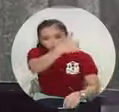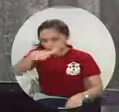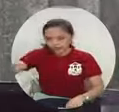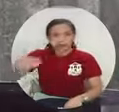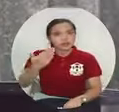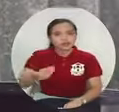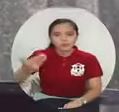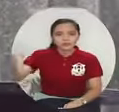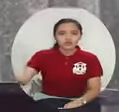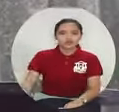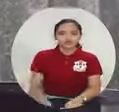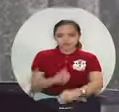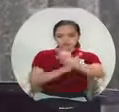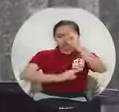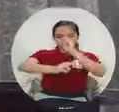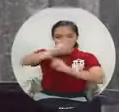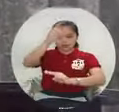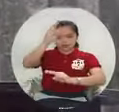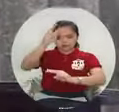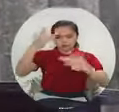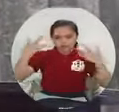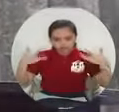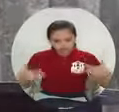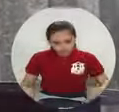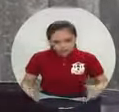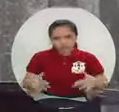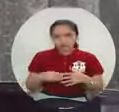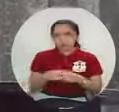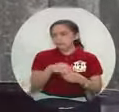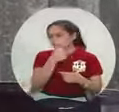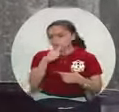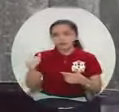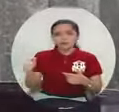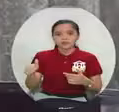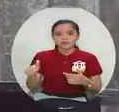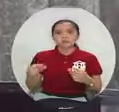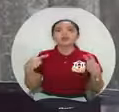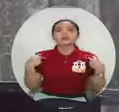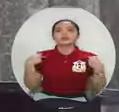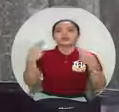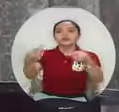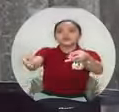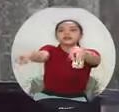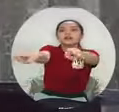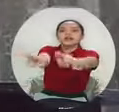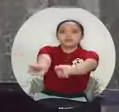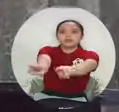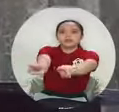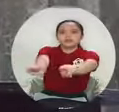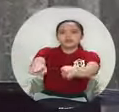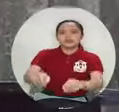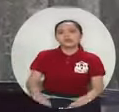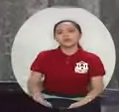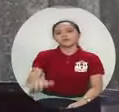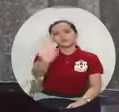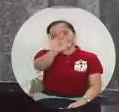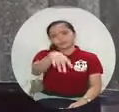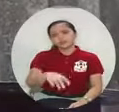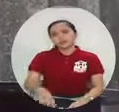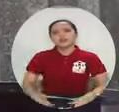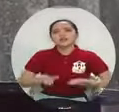in our hands and in our lives that we possess are just but products of somebody's commitment. And what about in